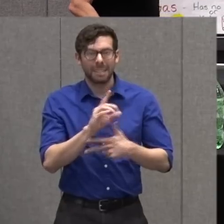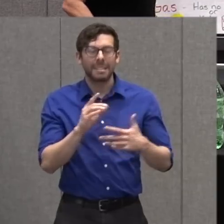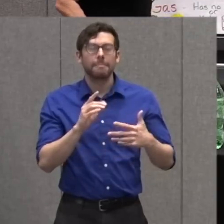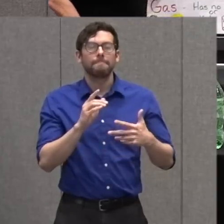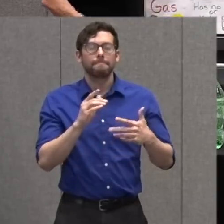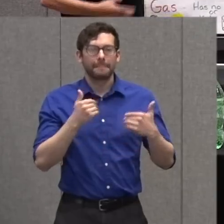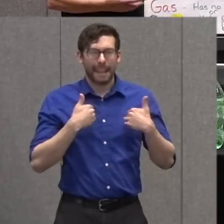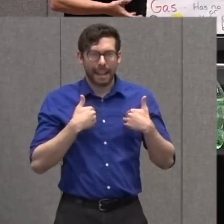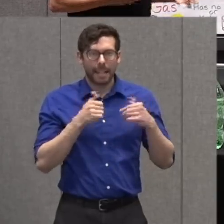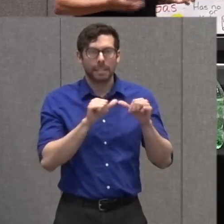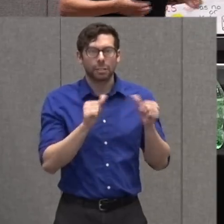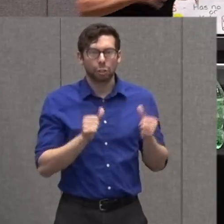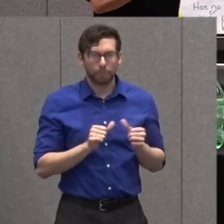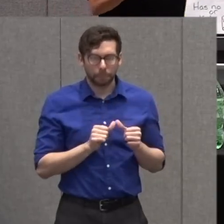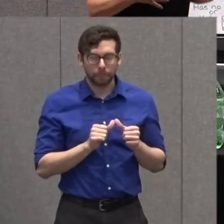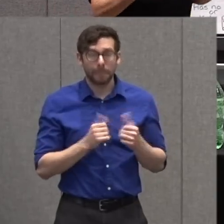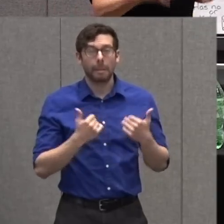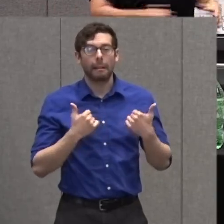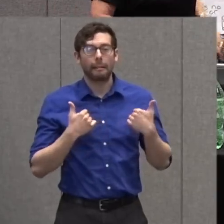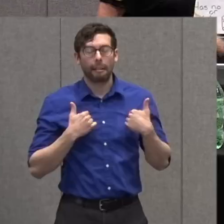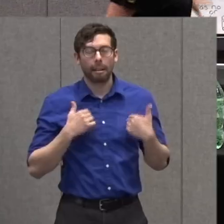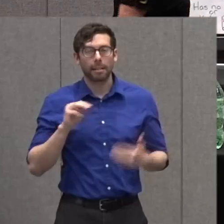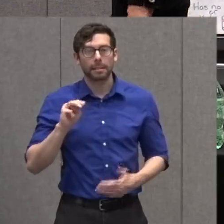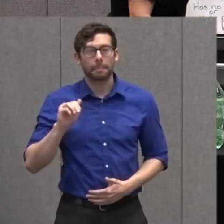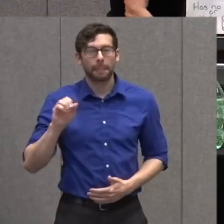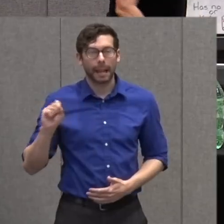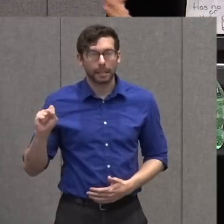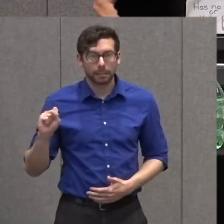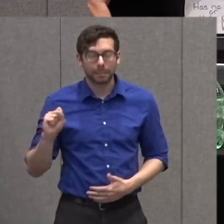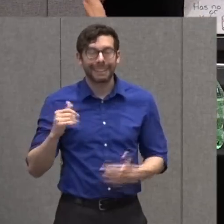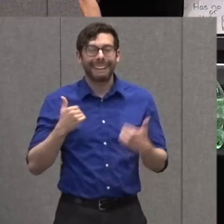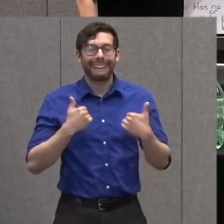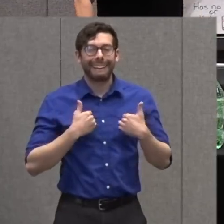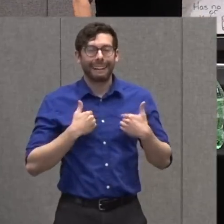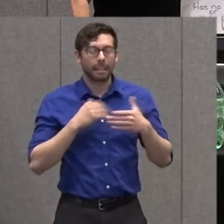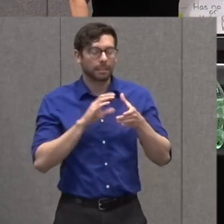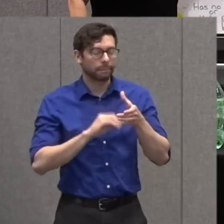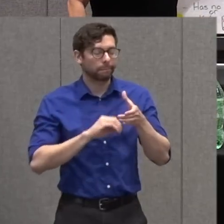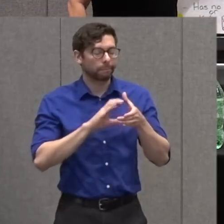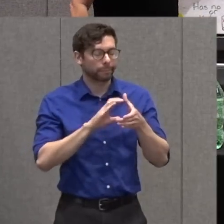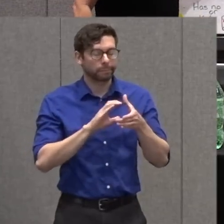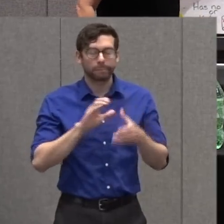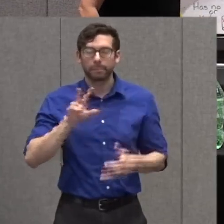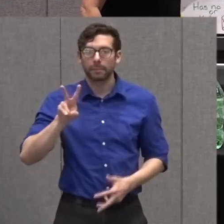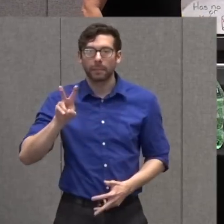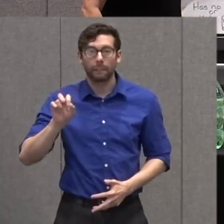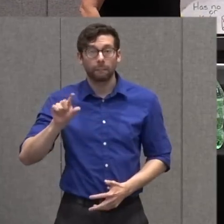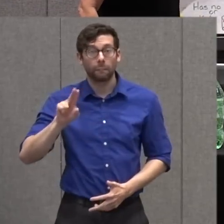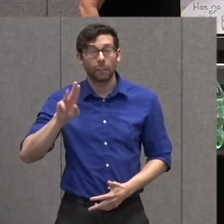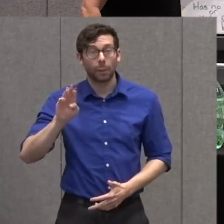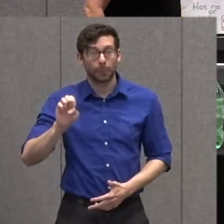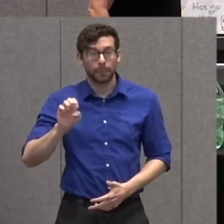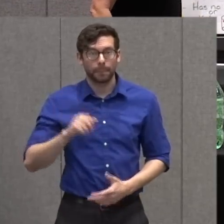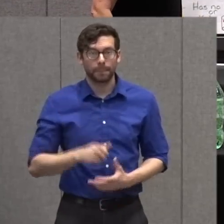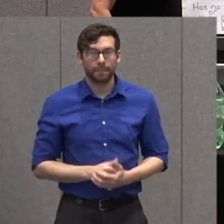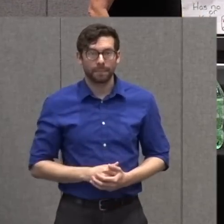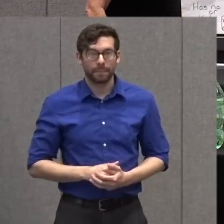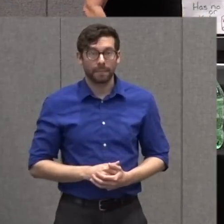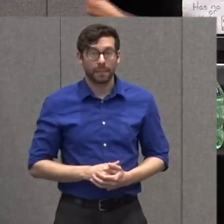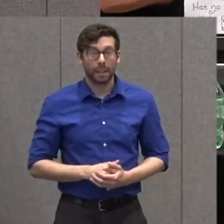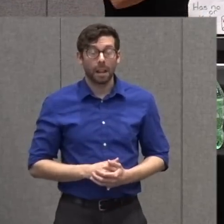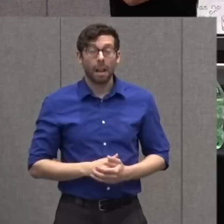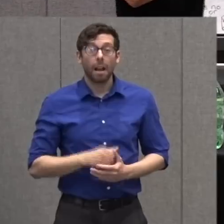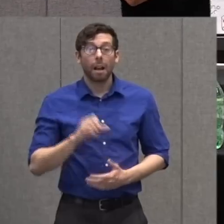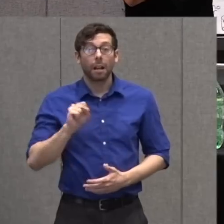mass and it has volume. It has weight and space to it. The particles in a